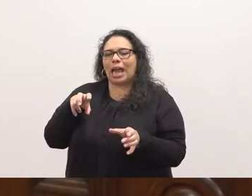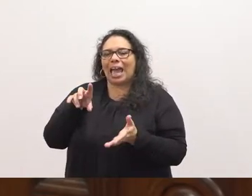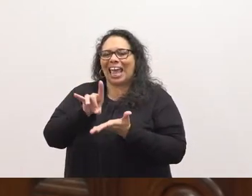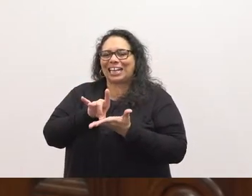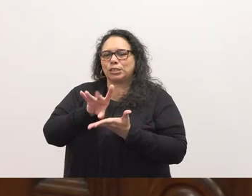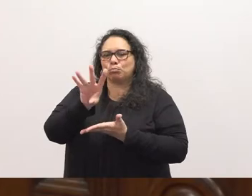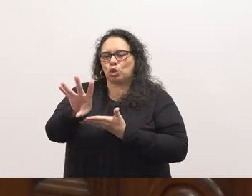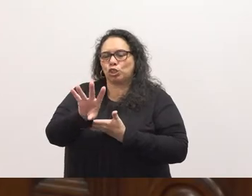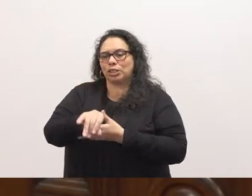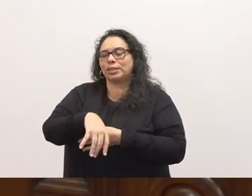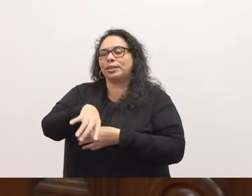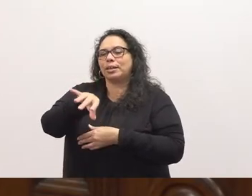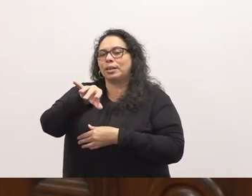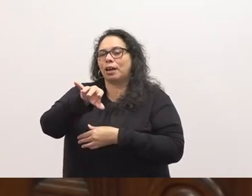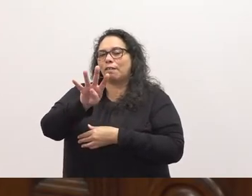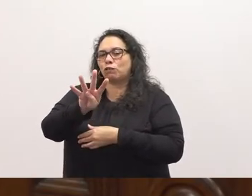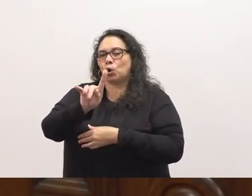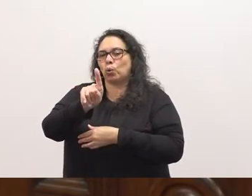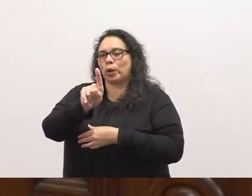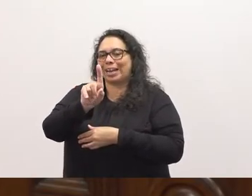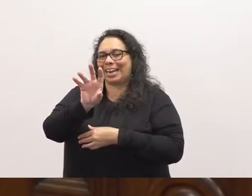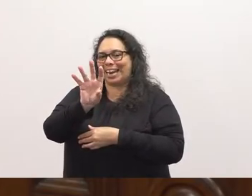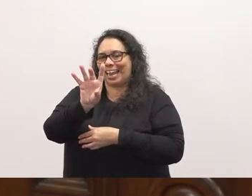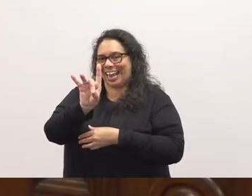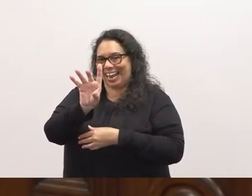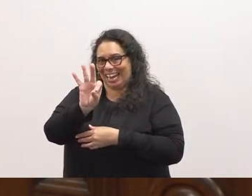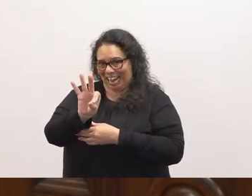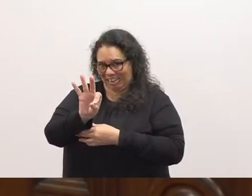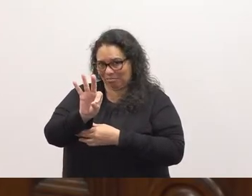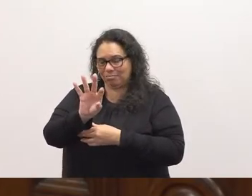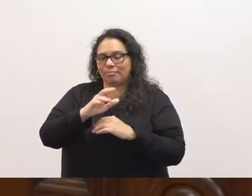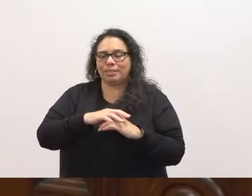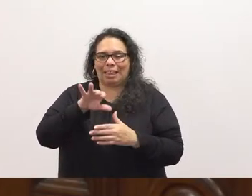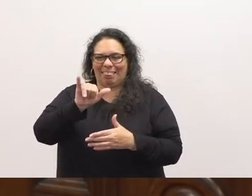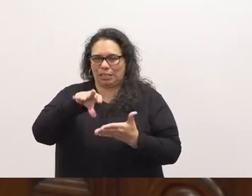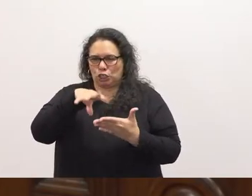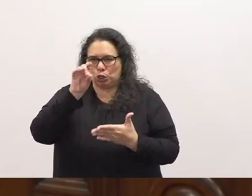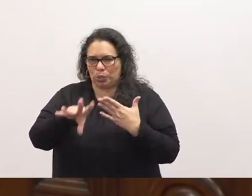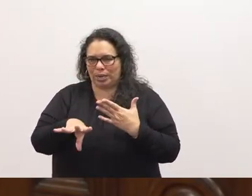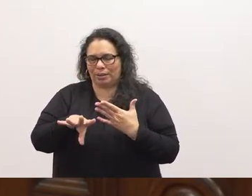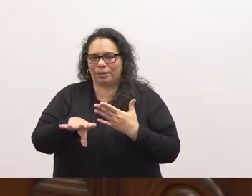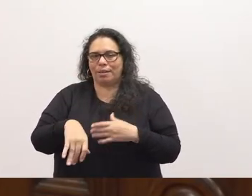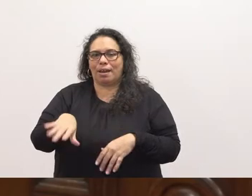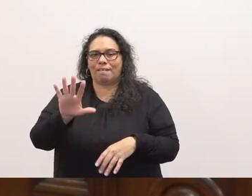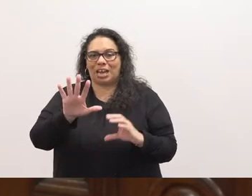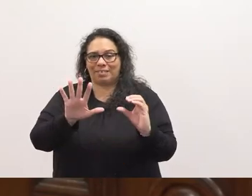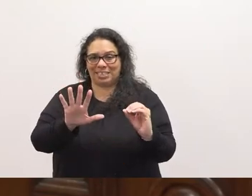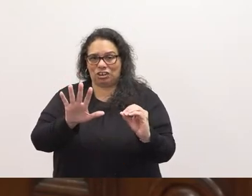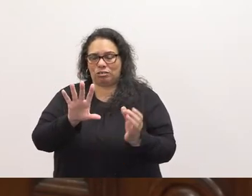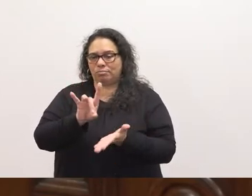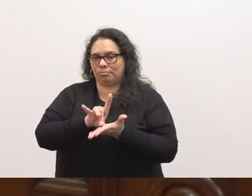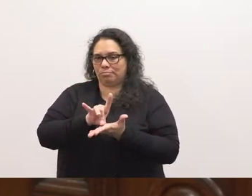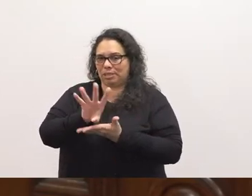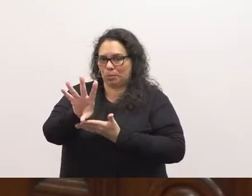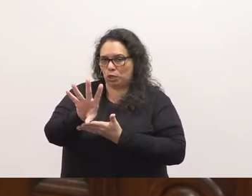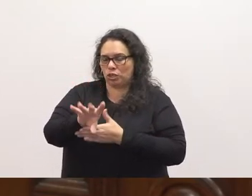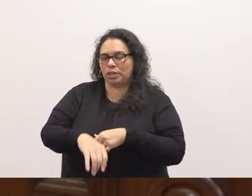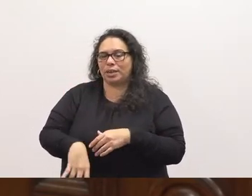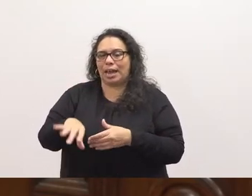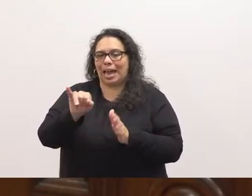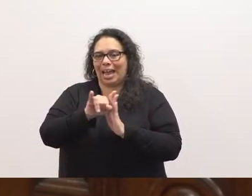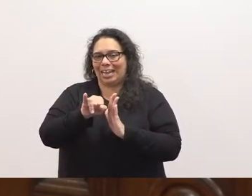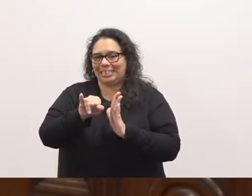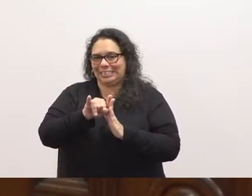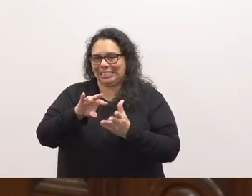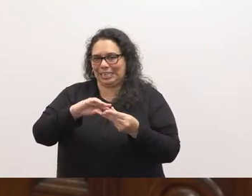ID number 4189, and the board voted 5-0 to lift the expulsion of student ID